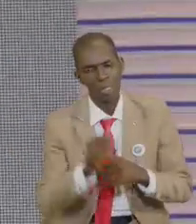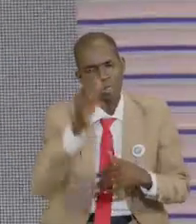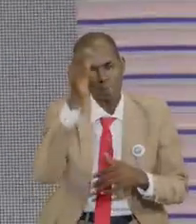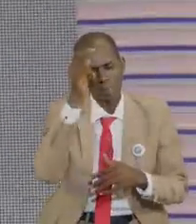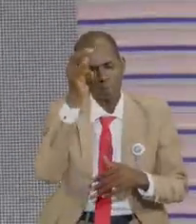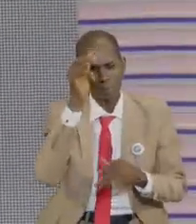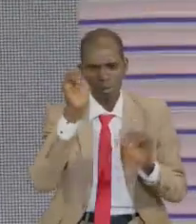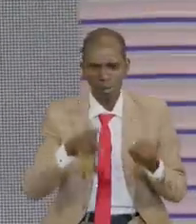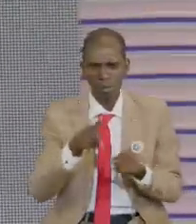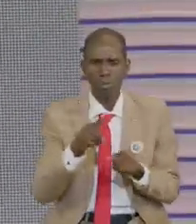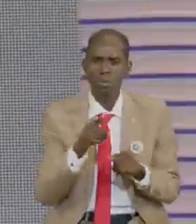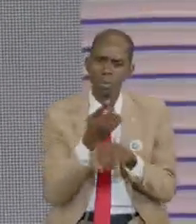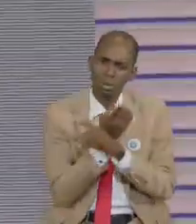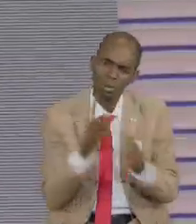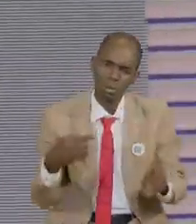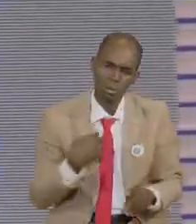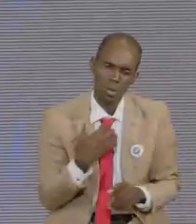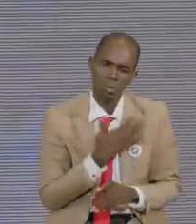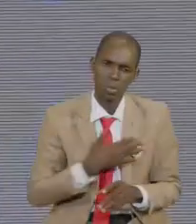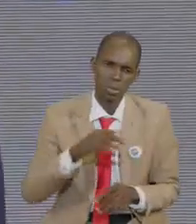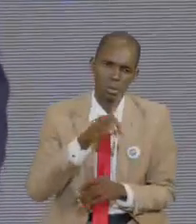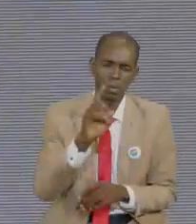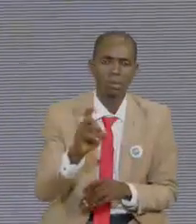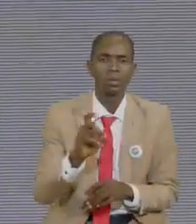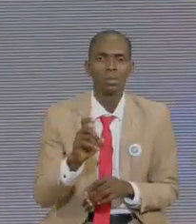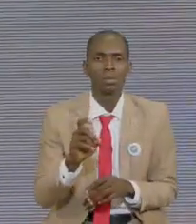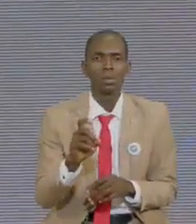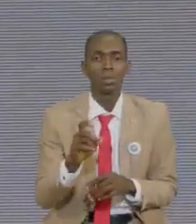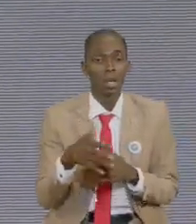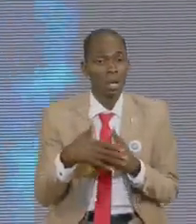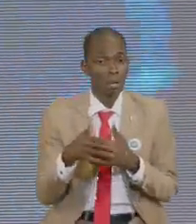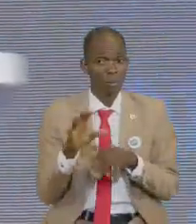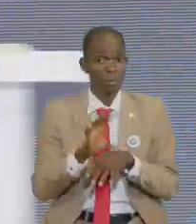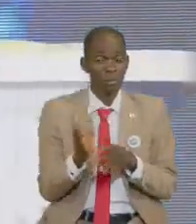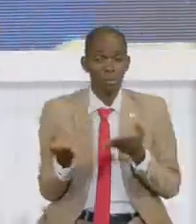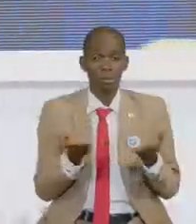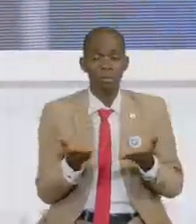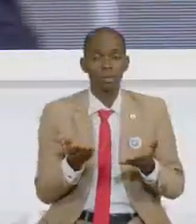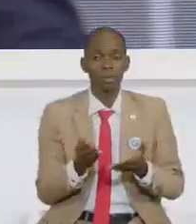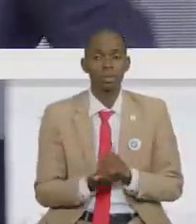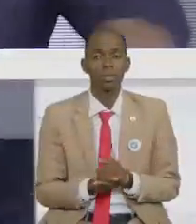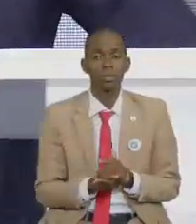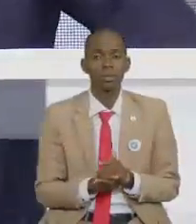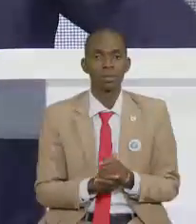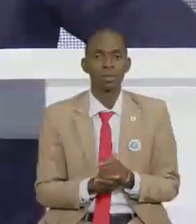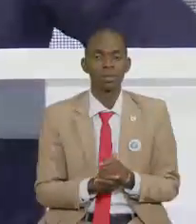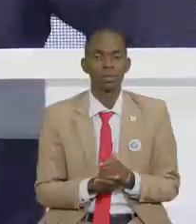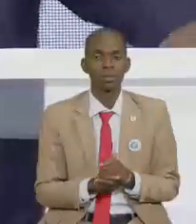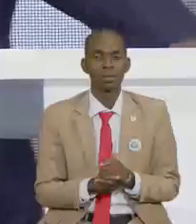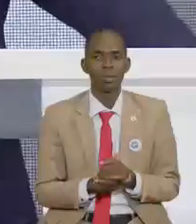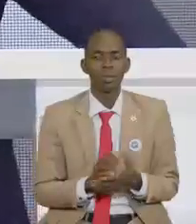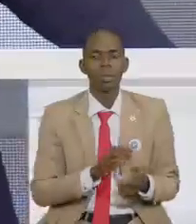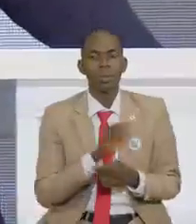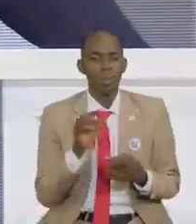deliver me? when they